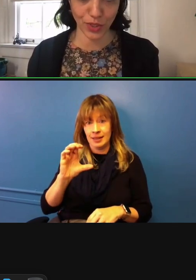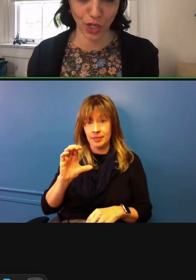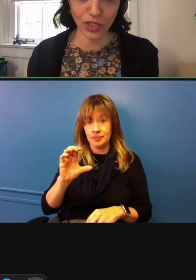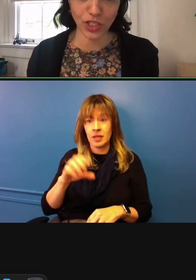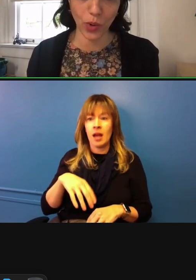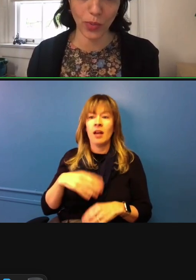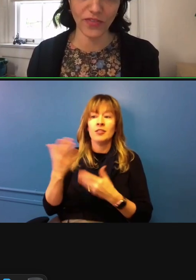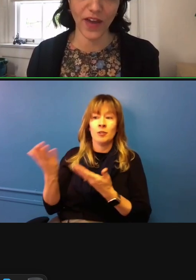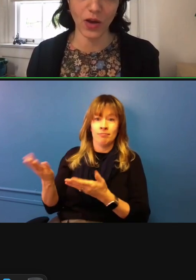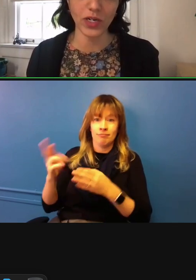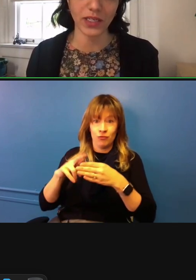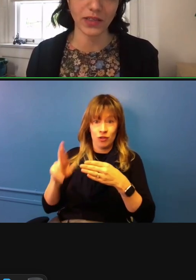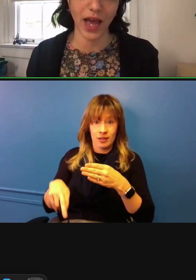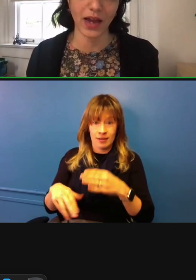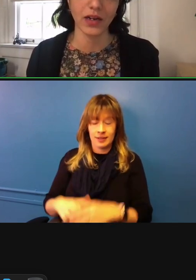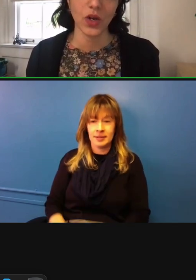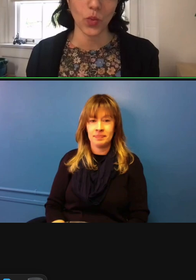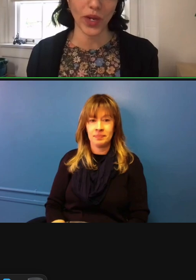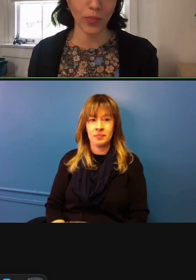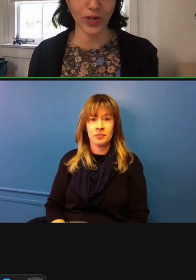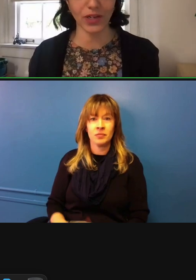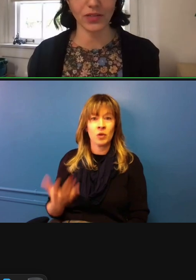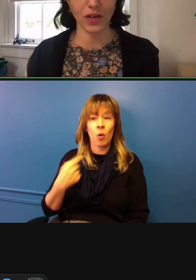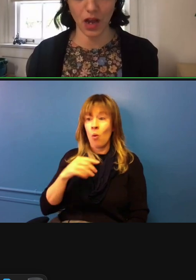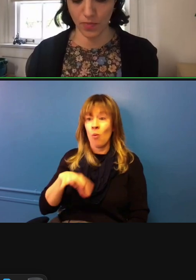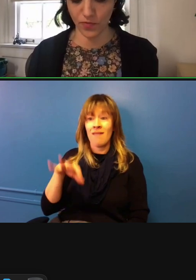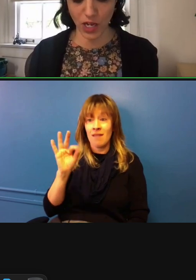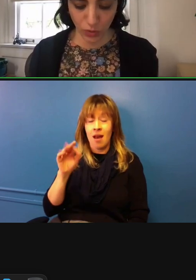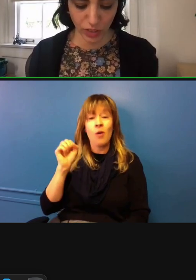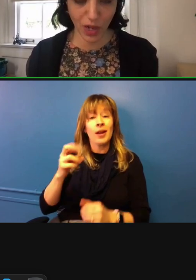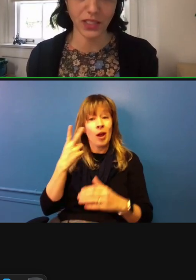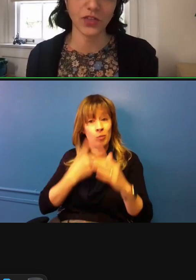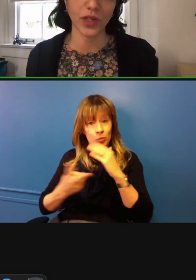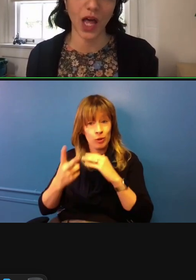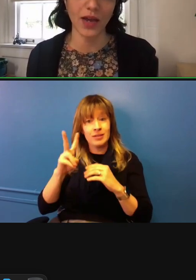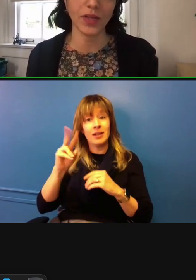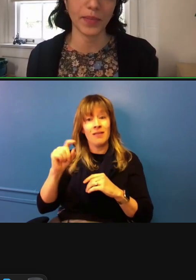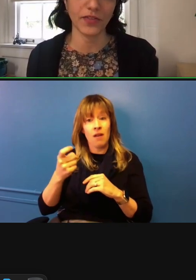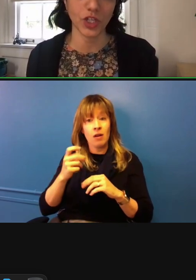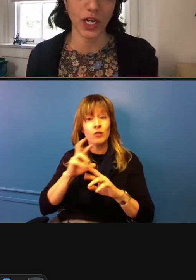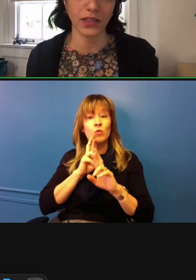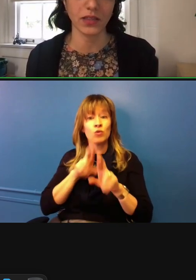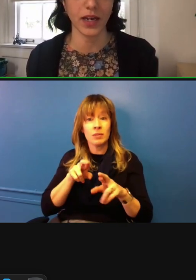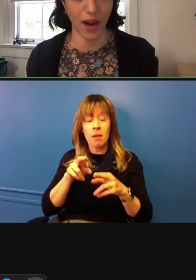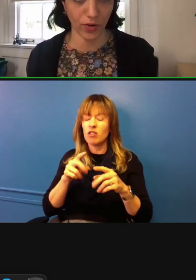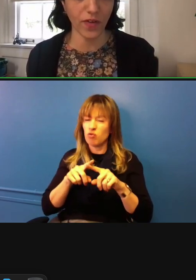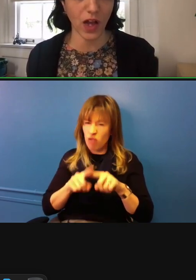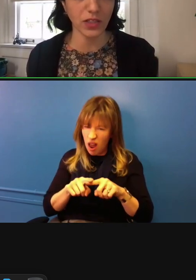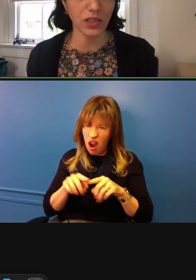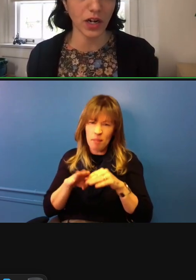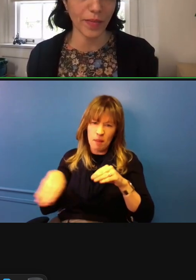And here are the results. So what we found is that we could predict voxel responses reliably above chance in every voxel in our